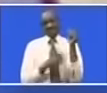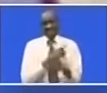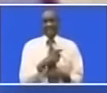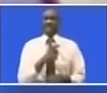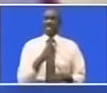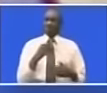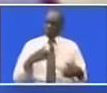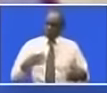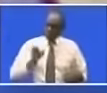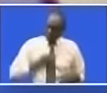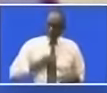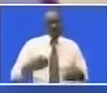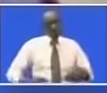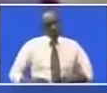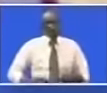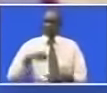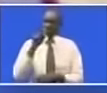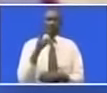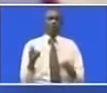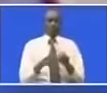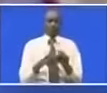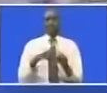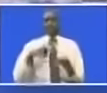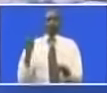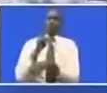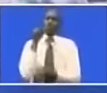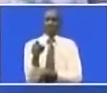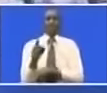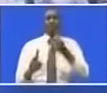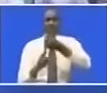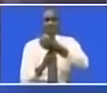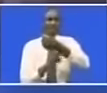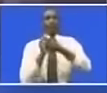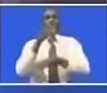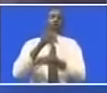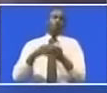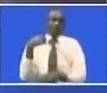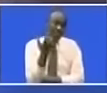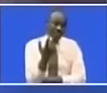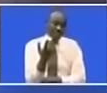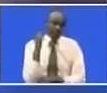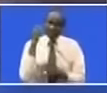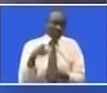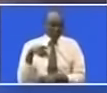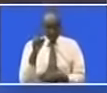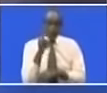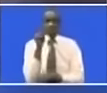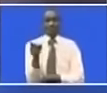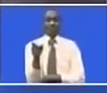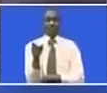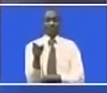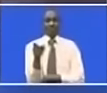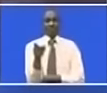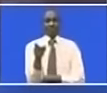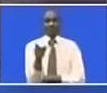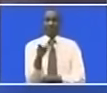youth have seemed to be used as a bridge by politicians, and